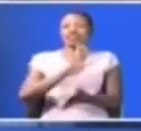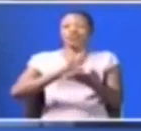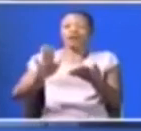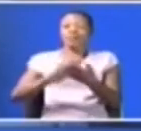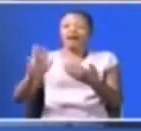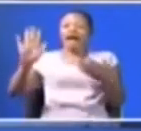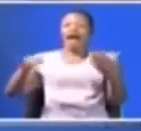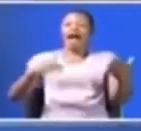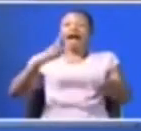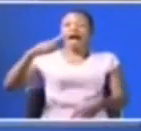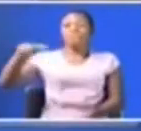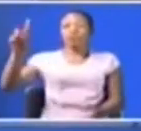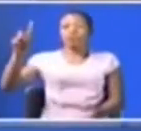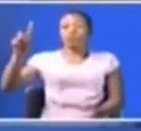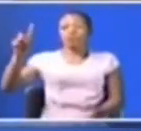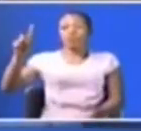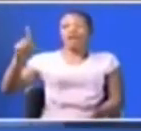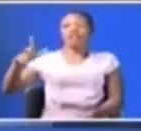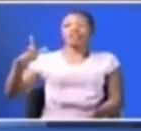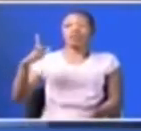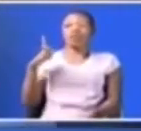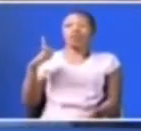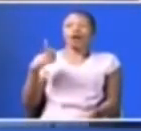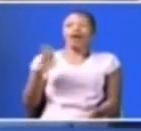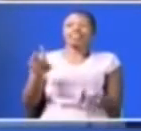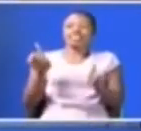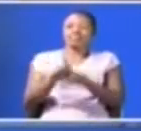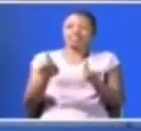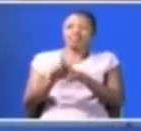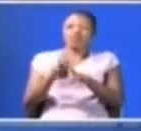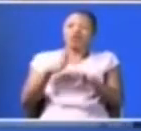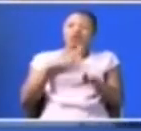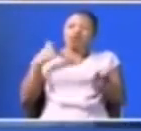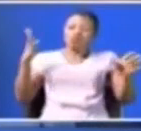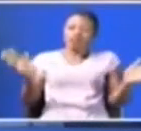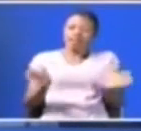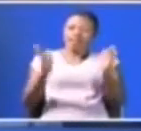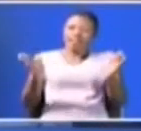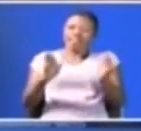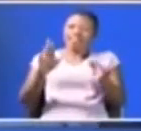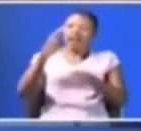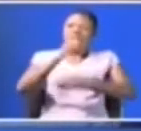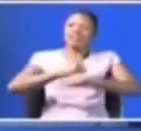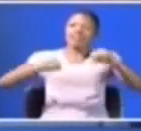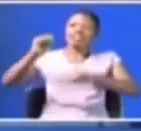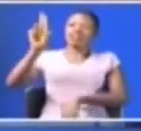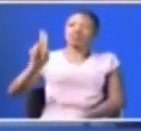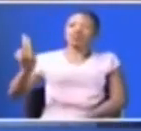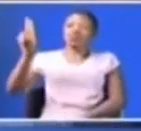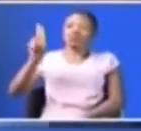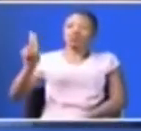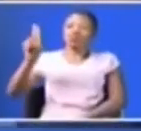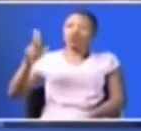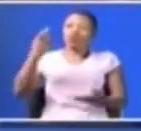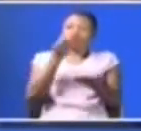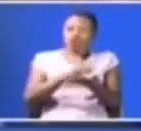bill, and we are also going to urge our beloved President, President Uhuru Kenyatta, to assent to the bill